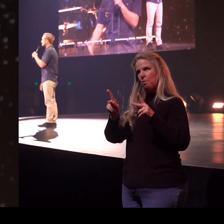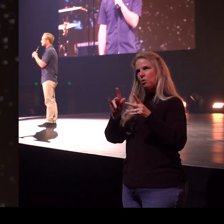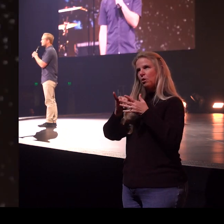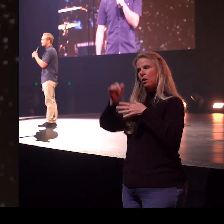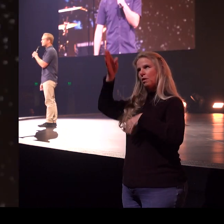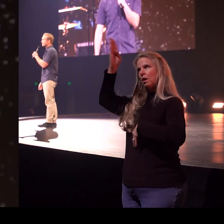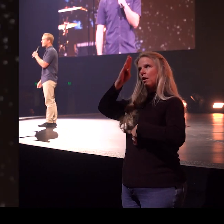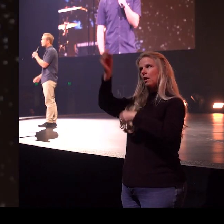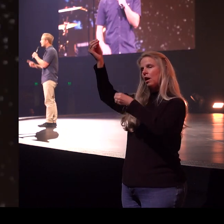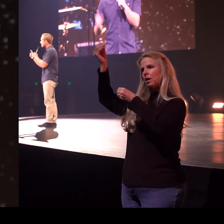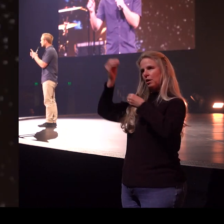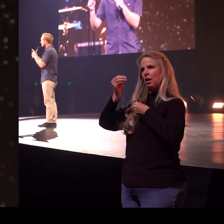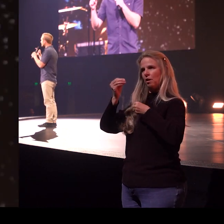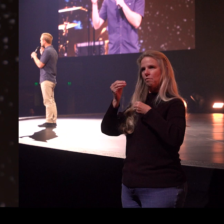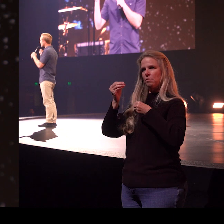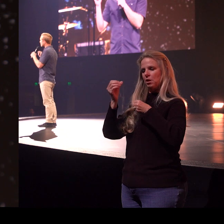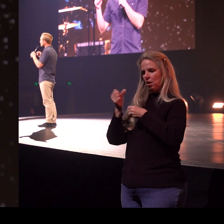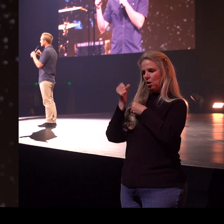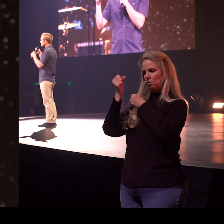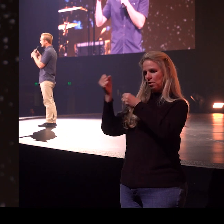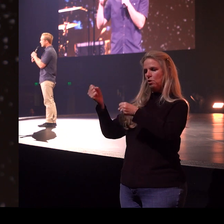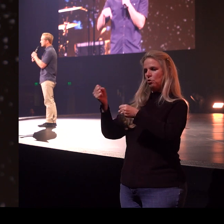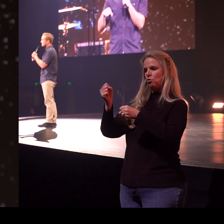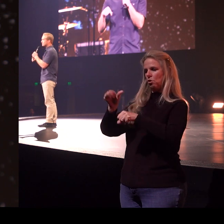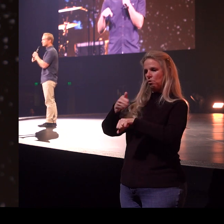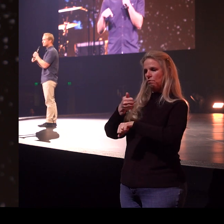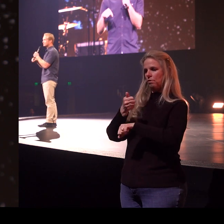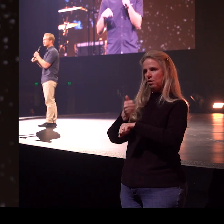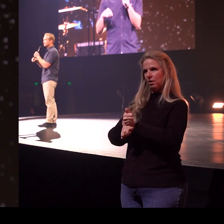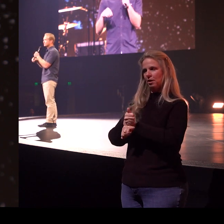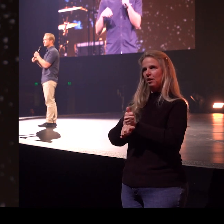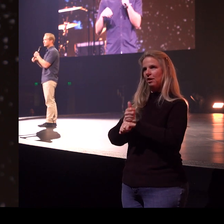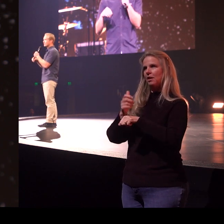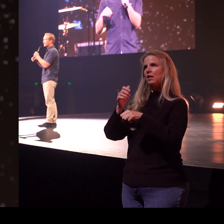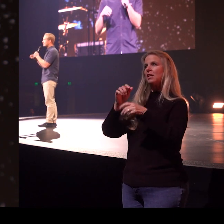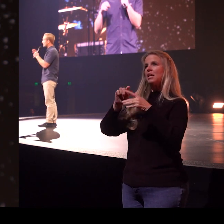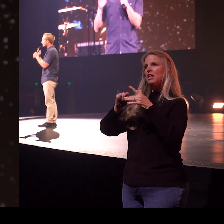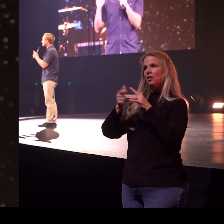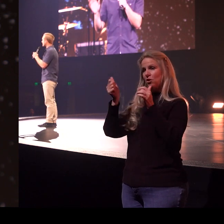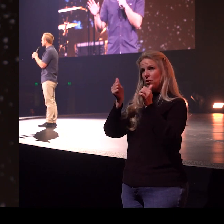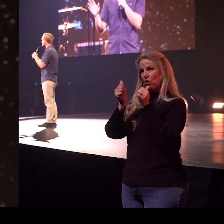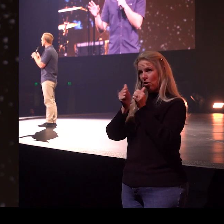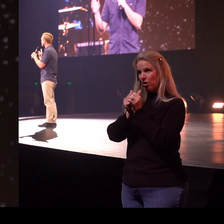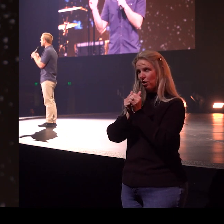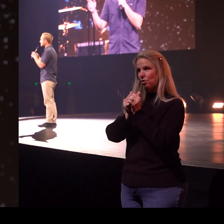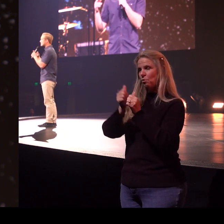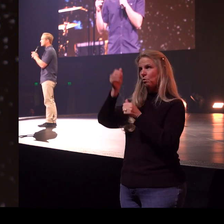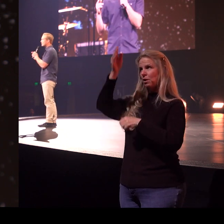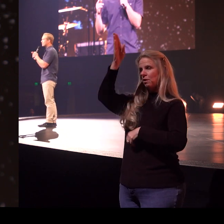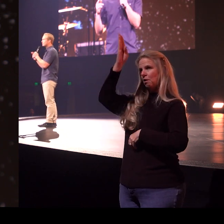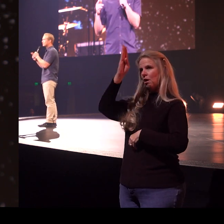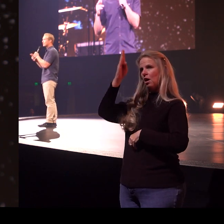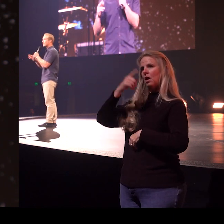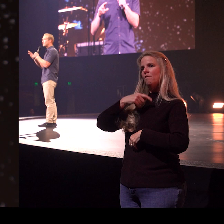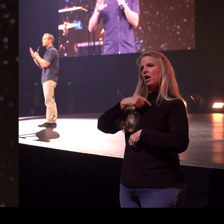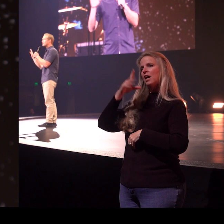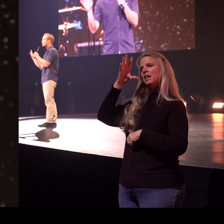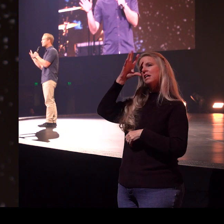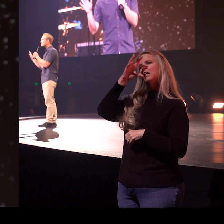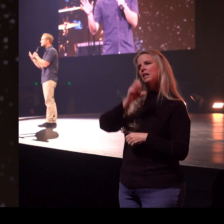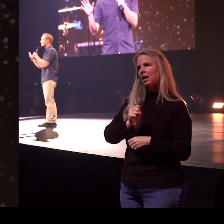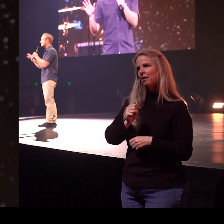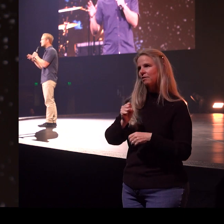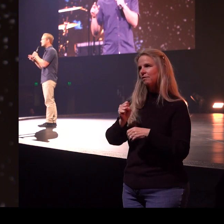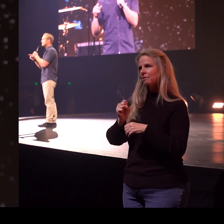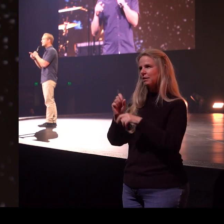foundation. But it started with doubt. And if I had to guess, there's a lot of people, maybe for